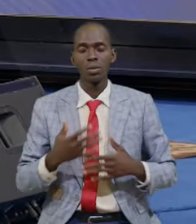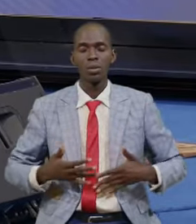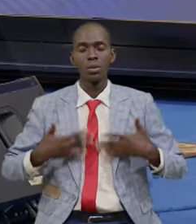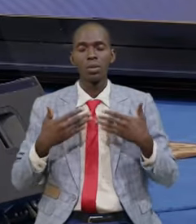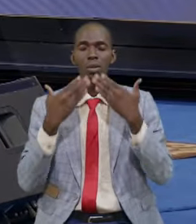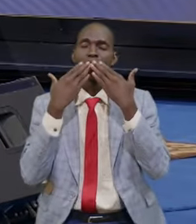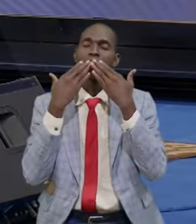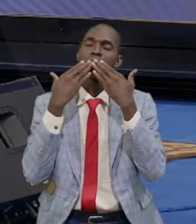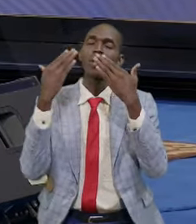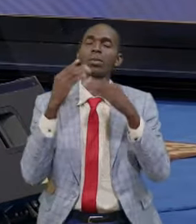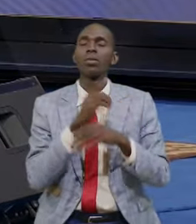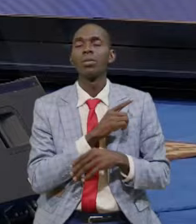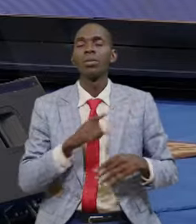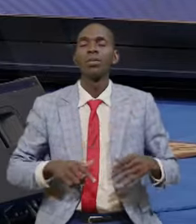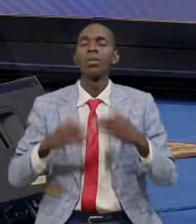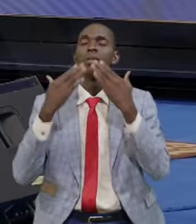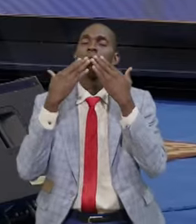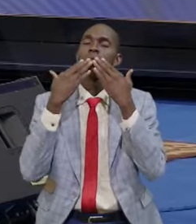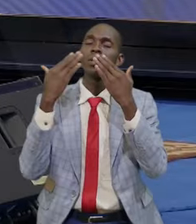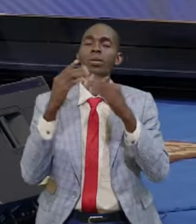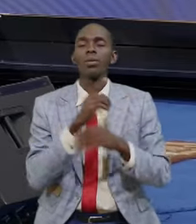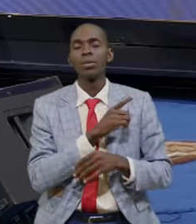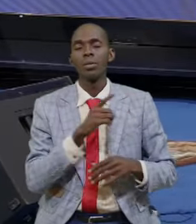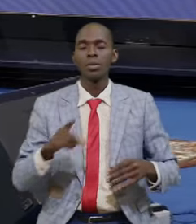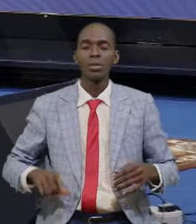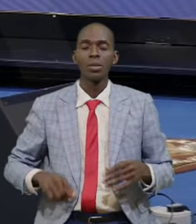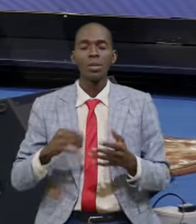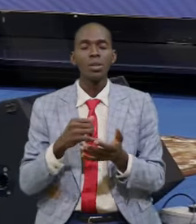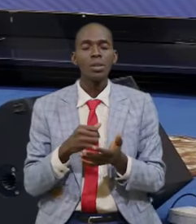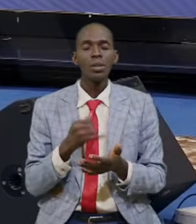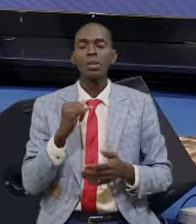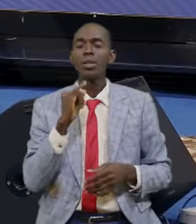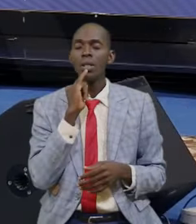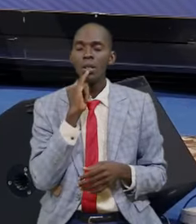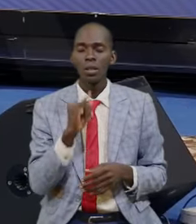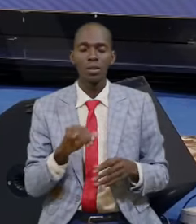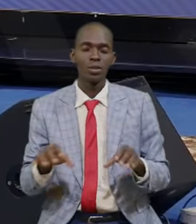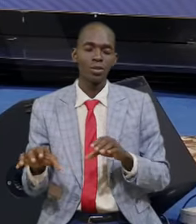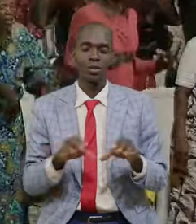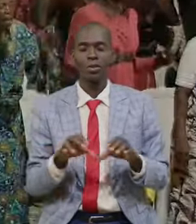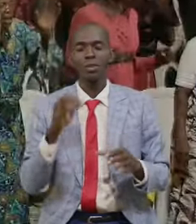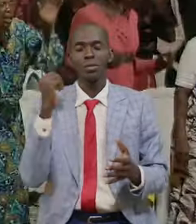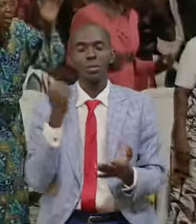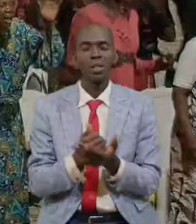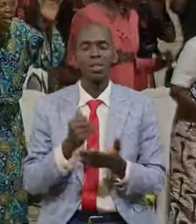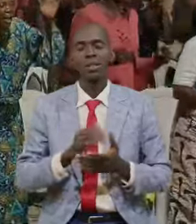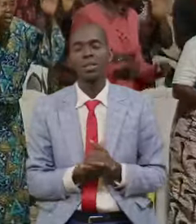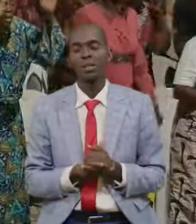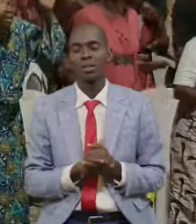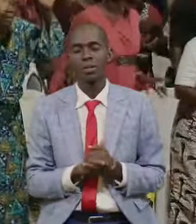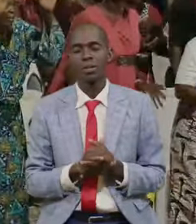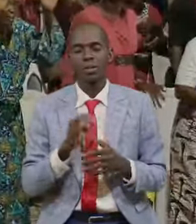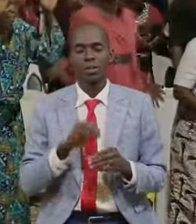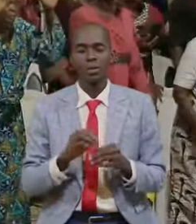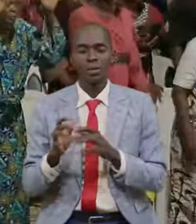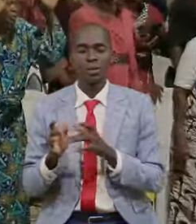Lord. Thank you, Lord. It is done. In